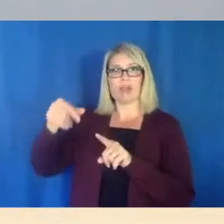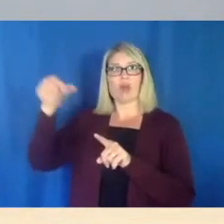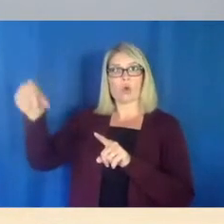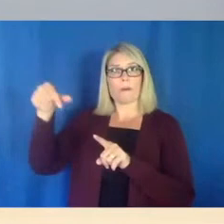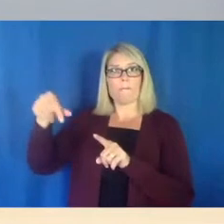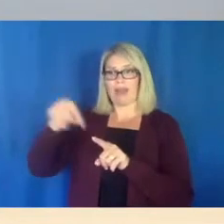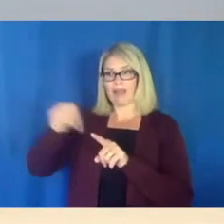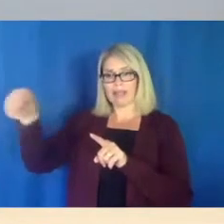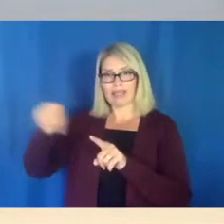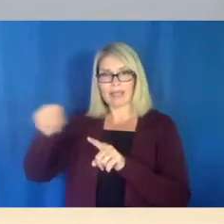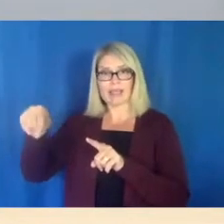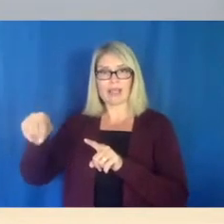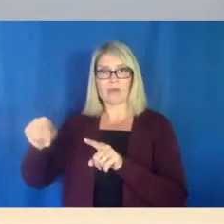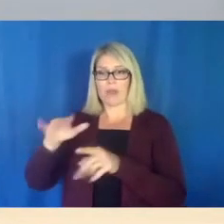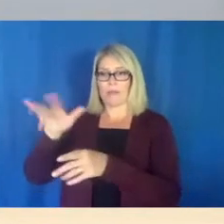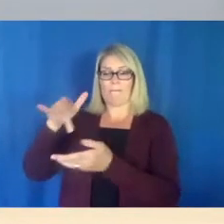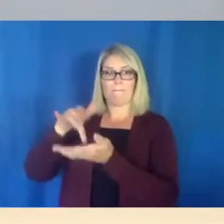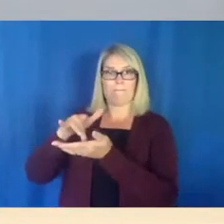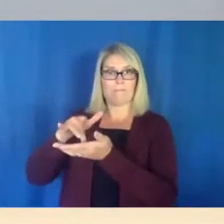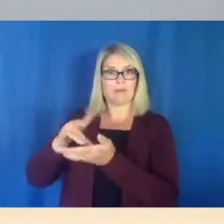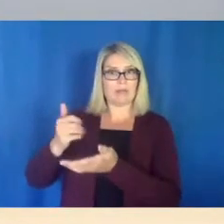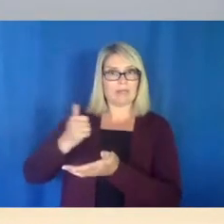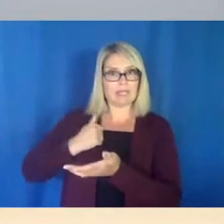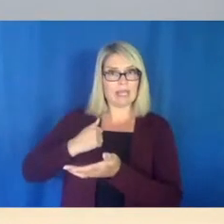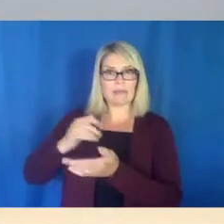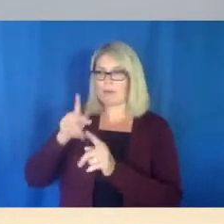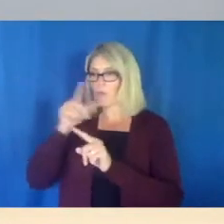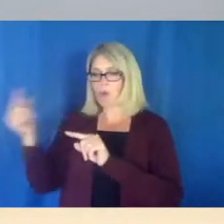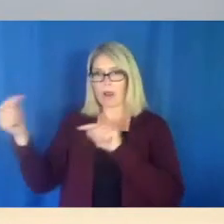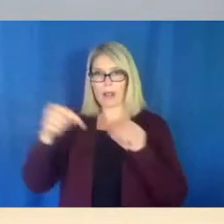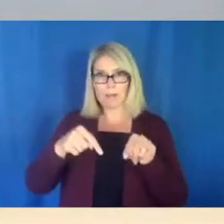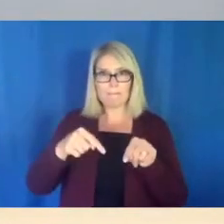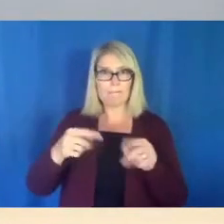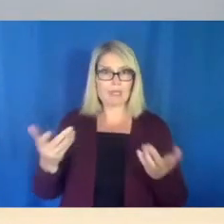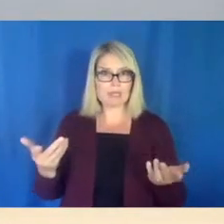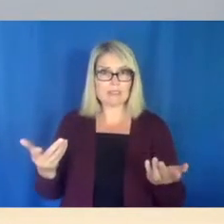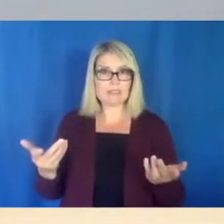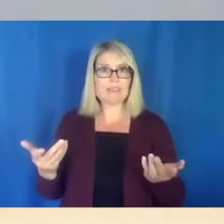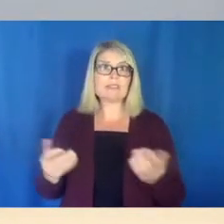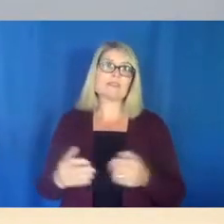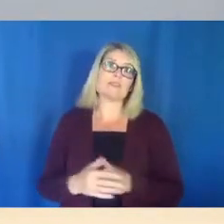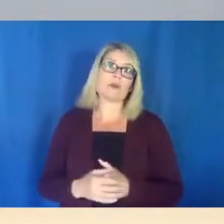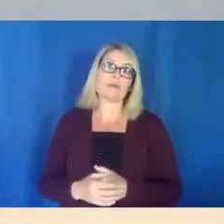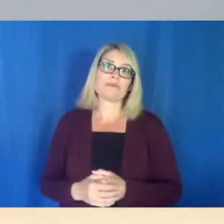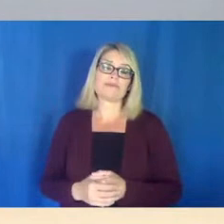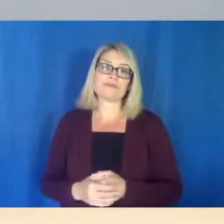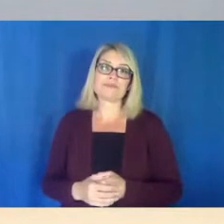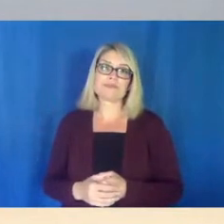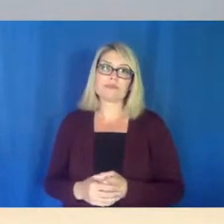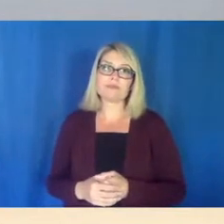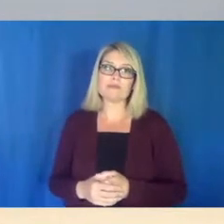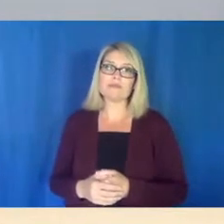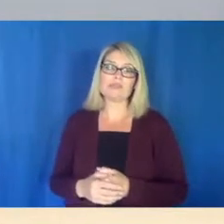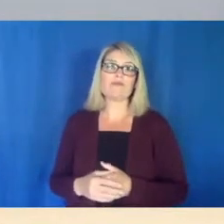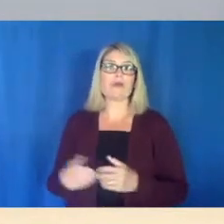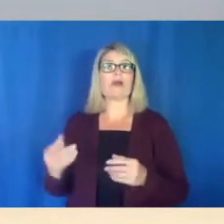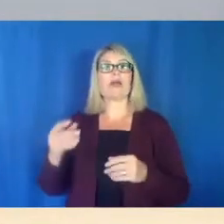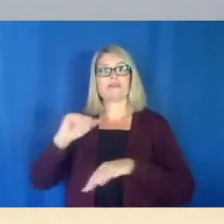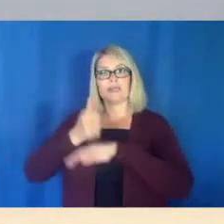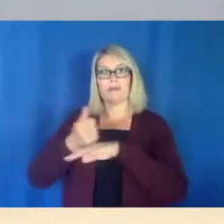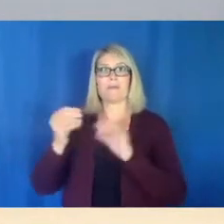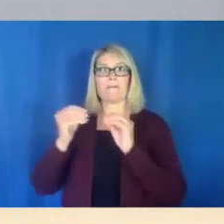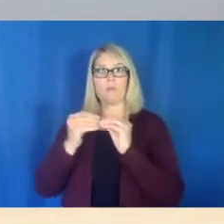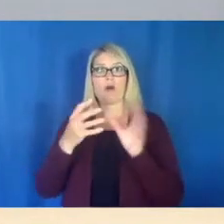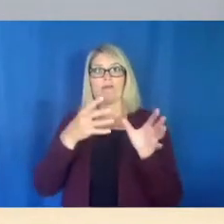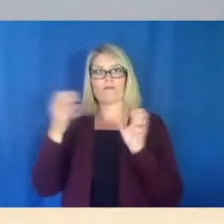Canada will enter our region as a whole. Thank you. Well, that's an